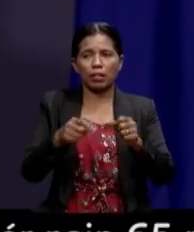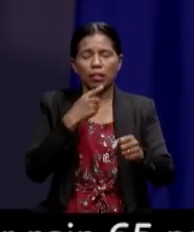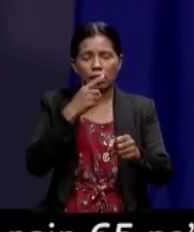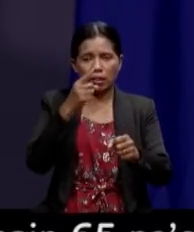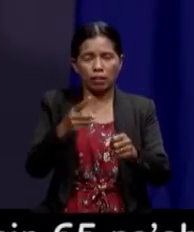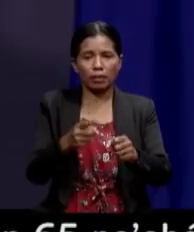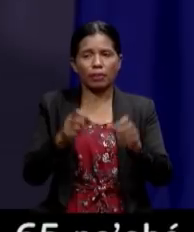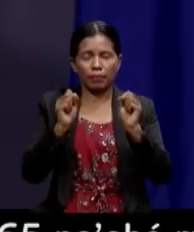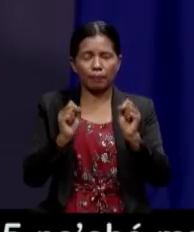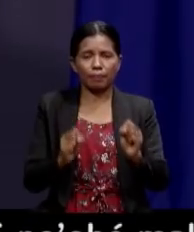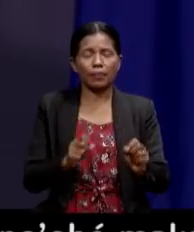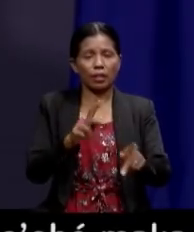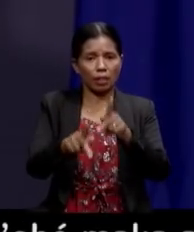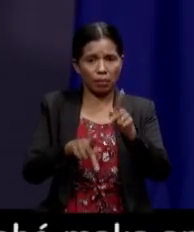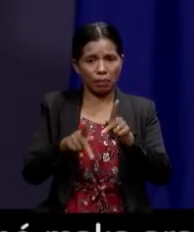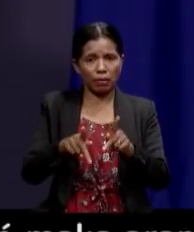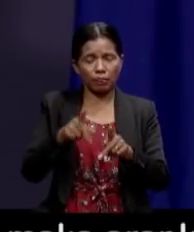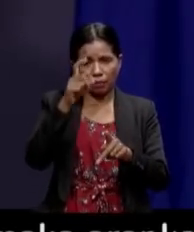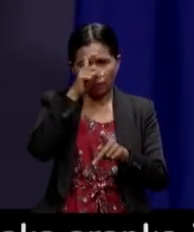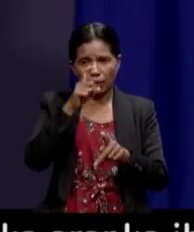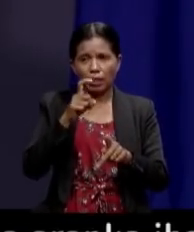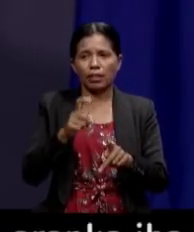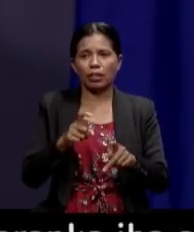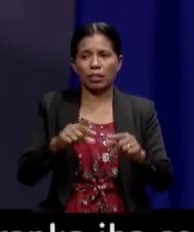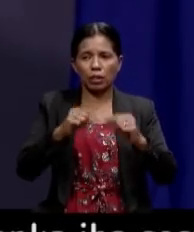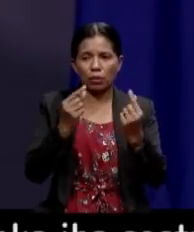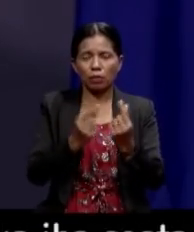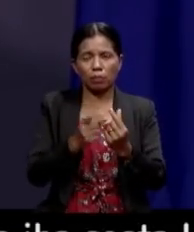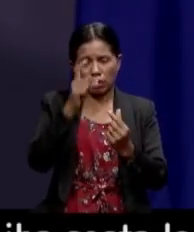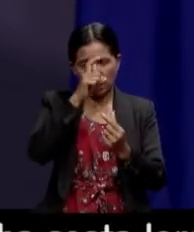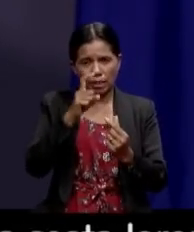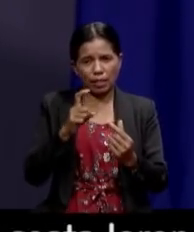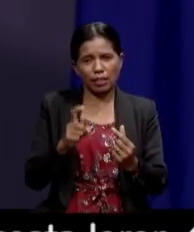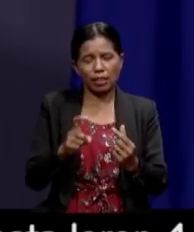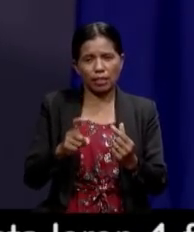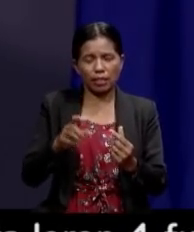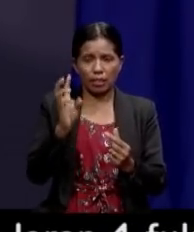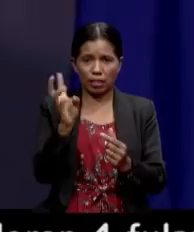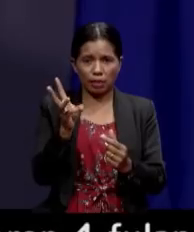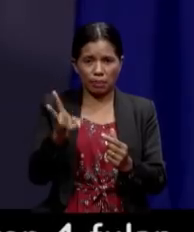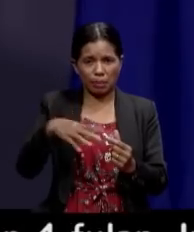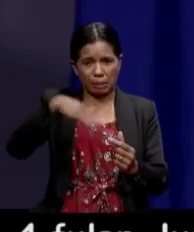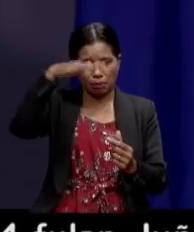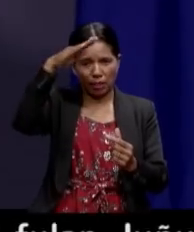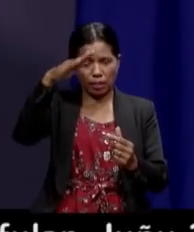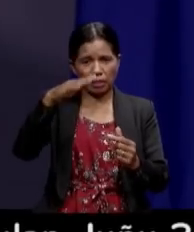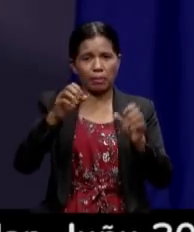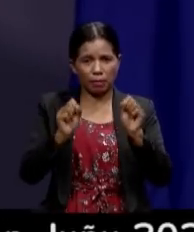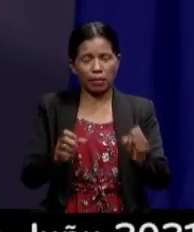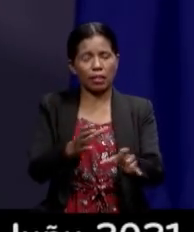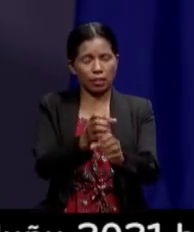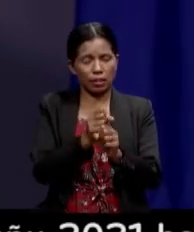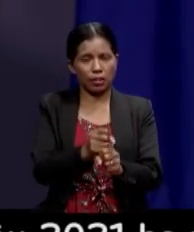an increase in the age range for those who should be using AstraZeneca